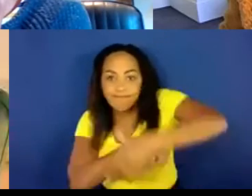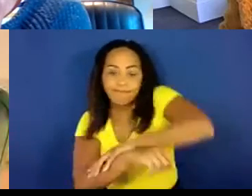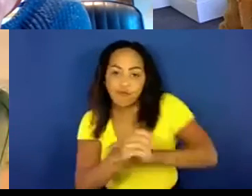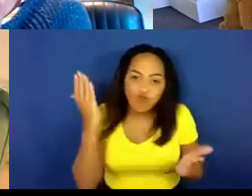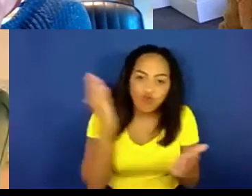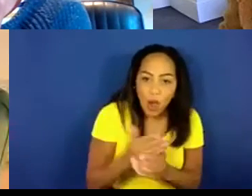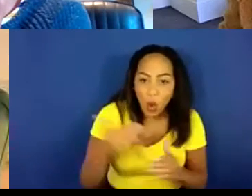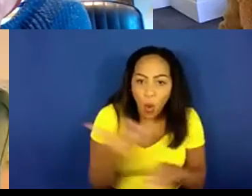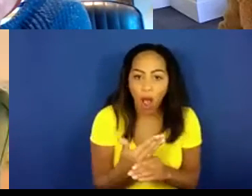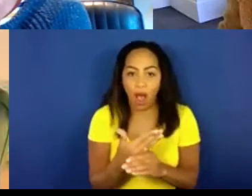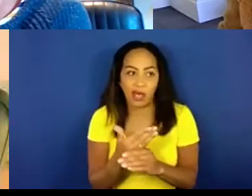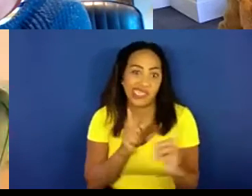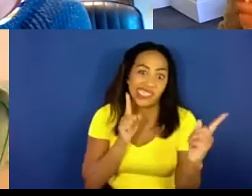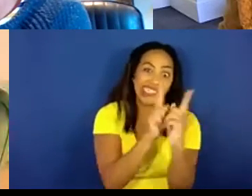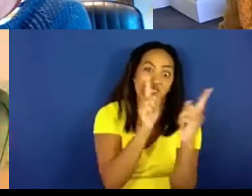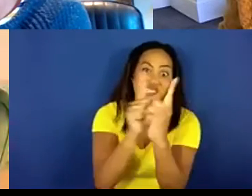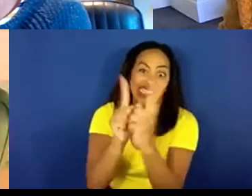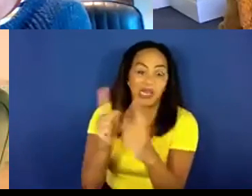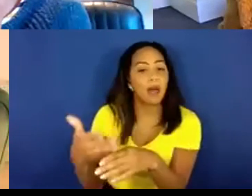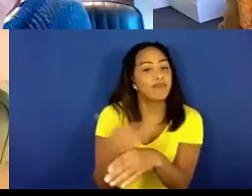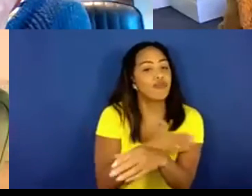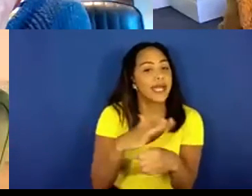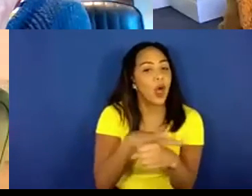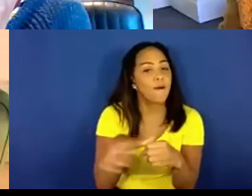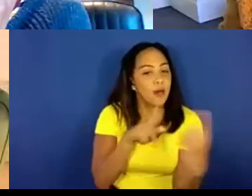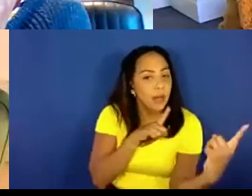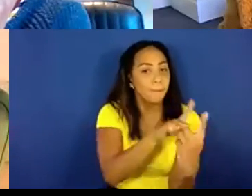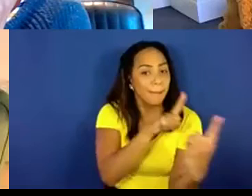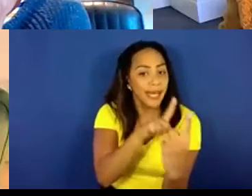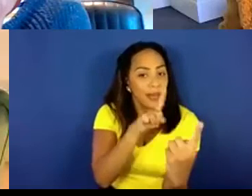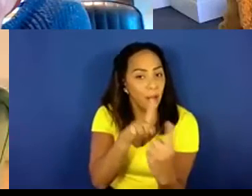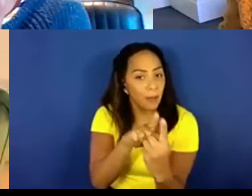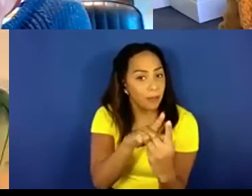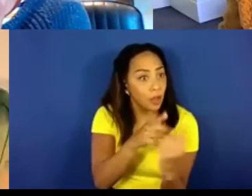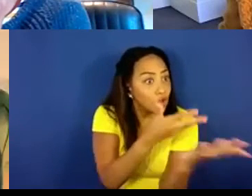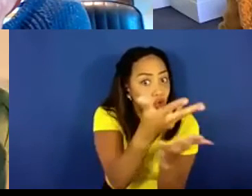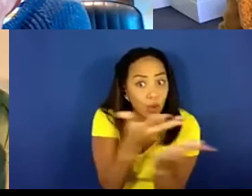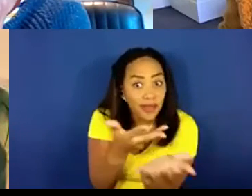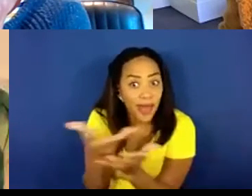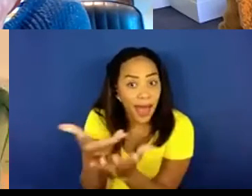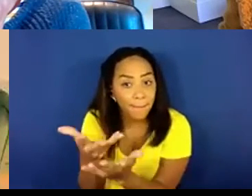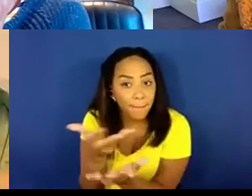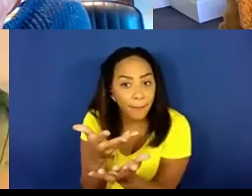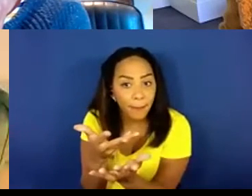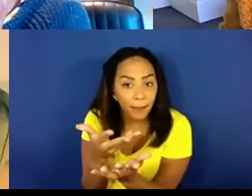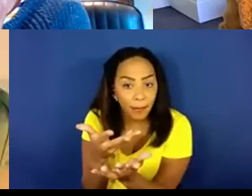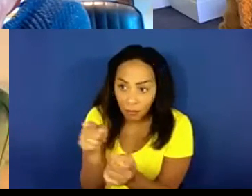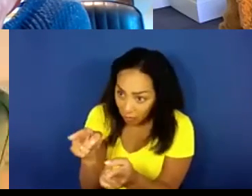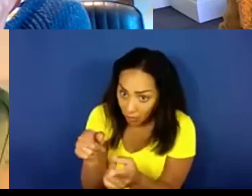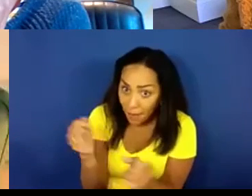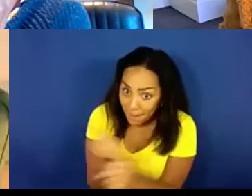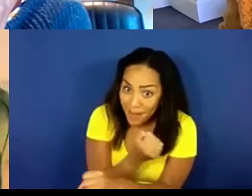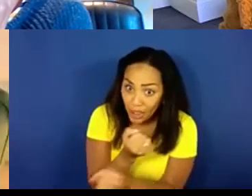meet people, obviously pre-COVID, and talk to them and make them an offer. If you sign up for Voice and Influence, you will get X, Y,